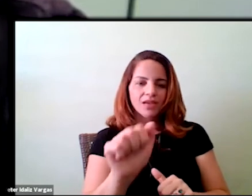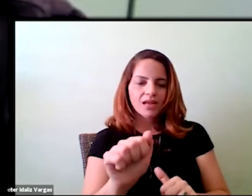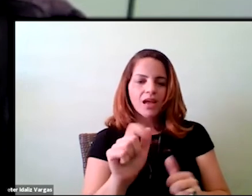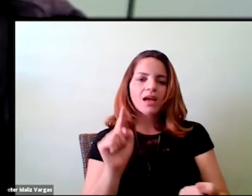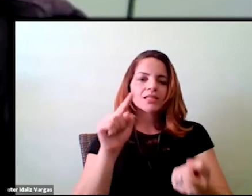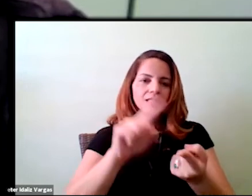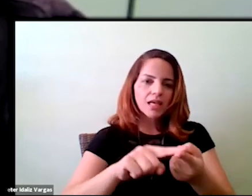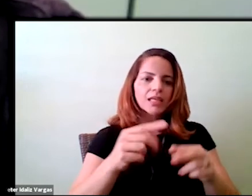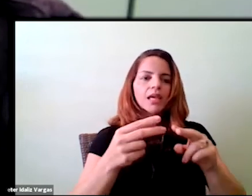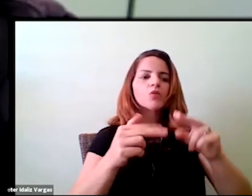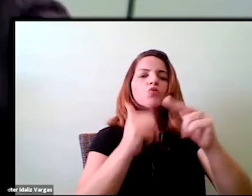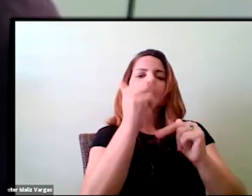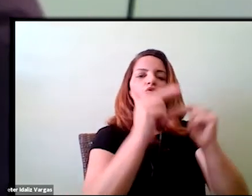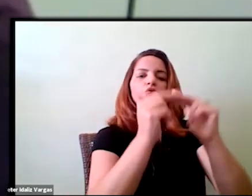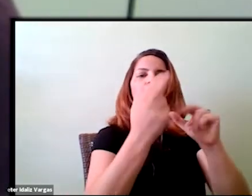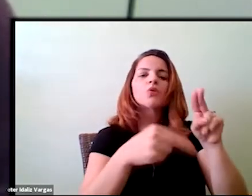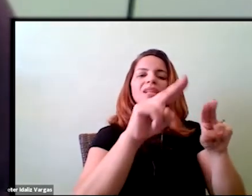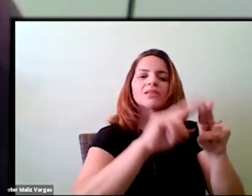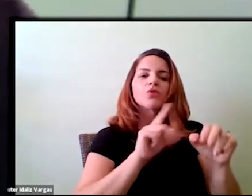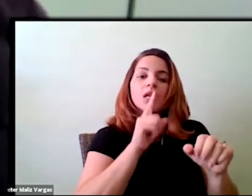But yeah, if anybody else has any